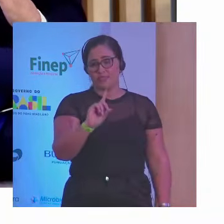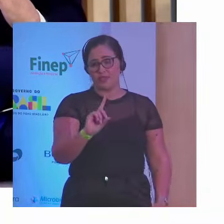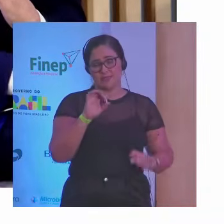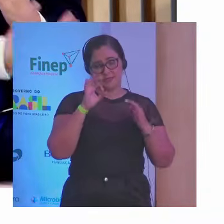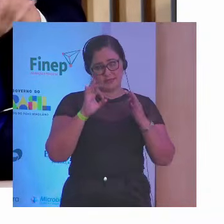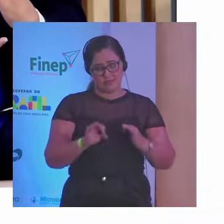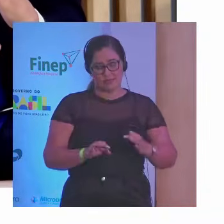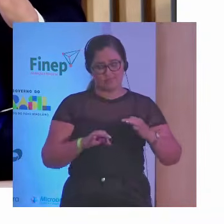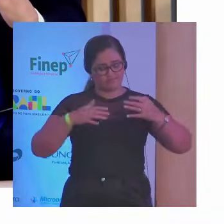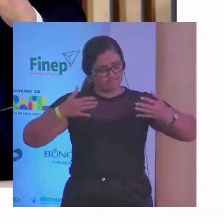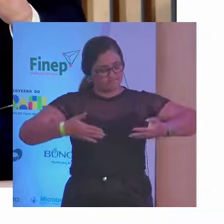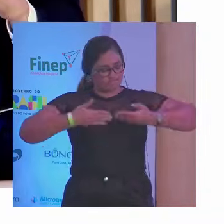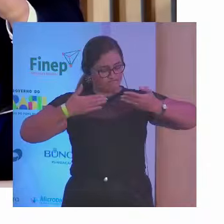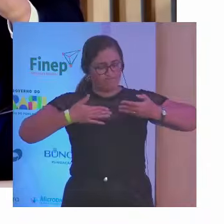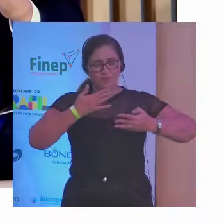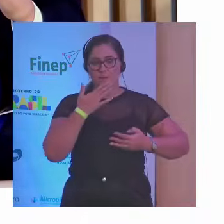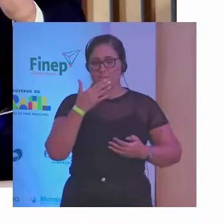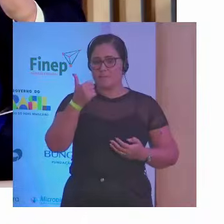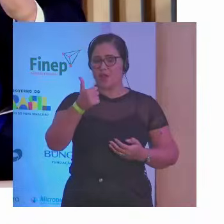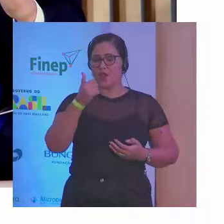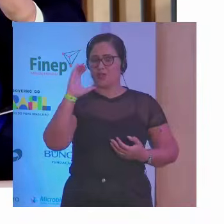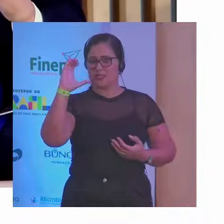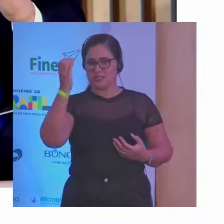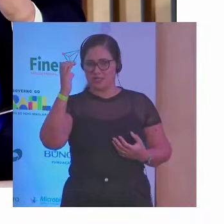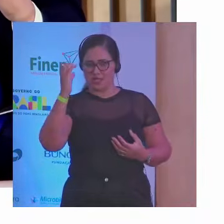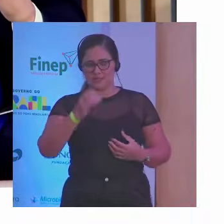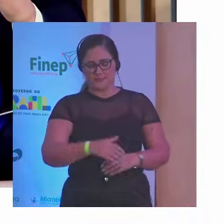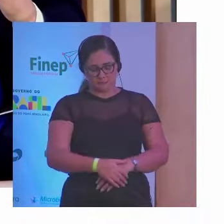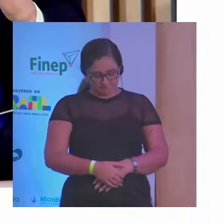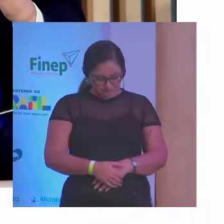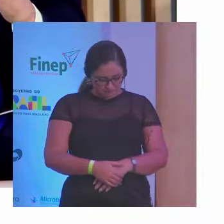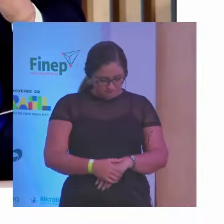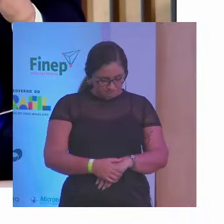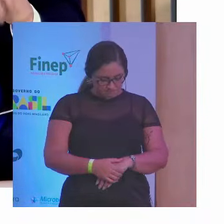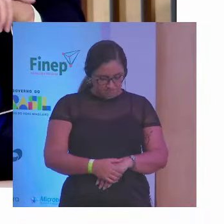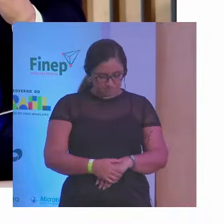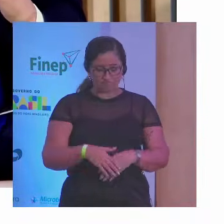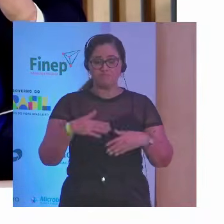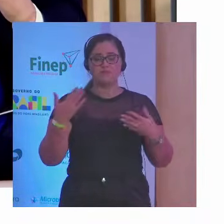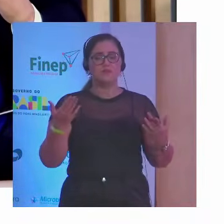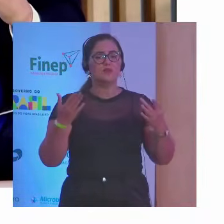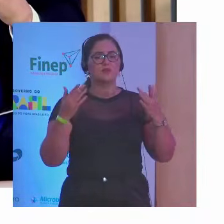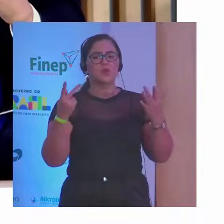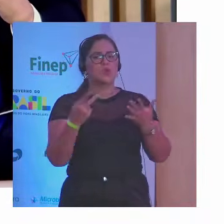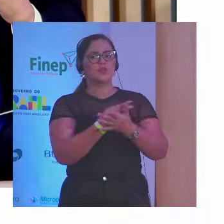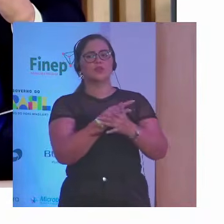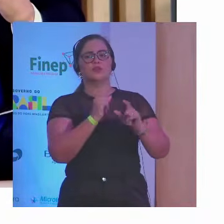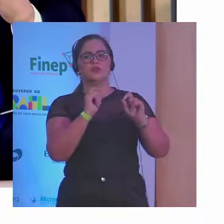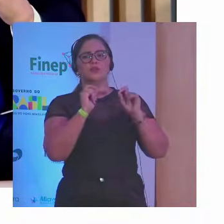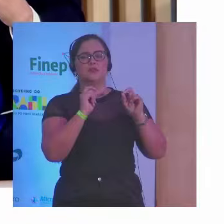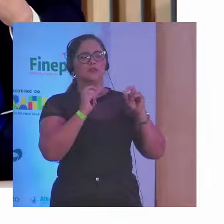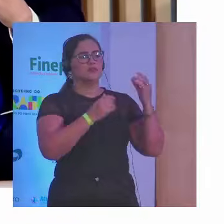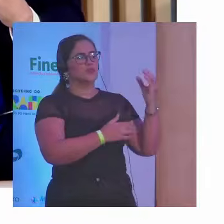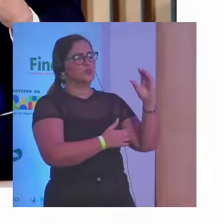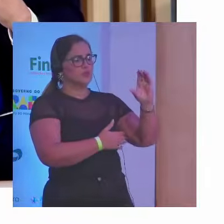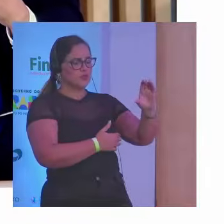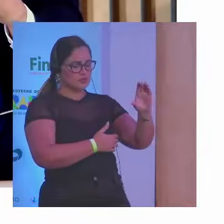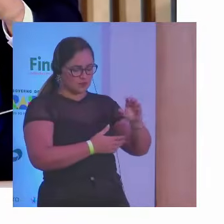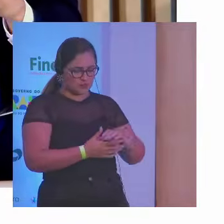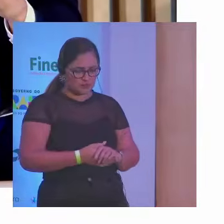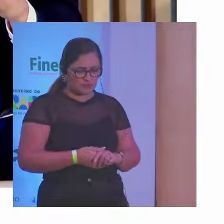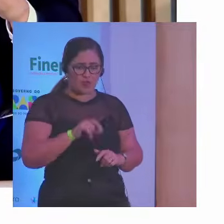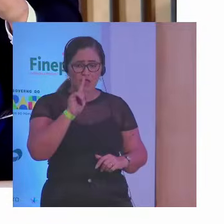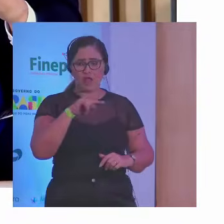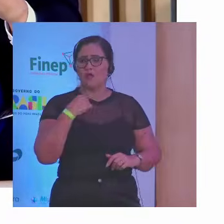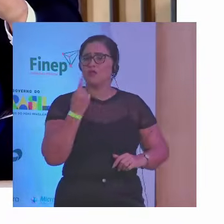born for that, etc. And so the reflex of having the publication, the money, etc., is super high. And so this is really something that is